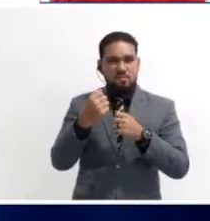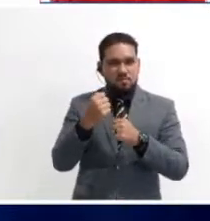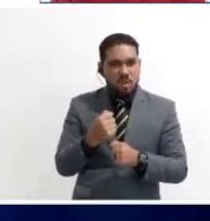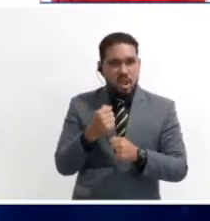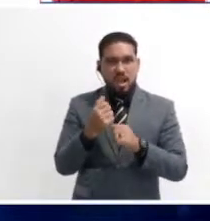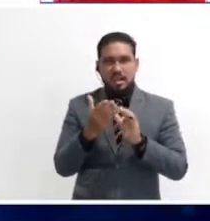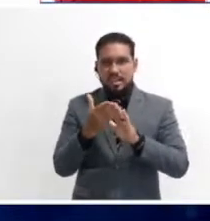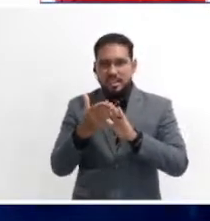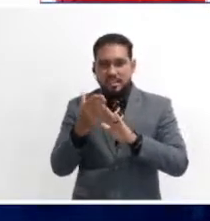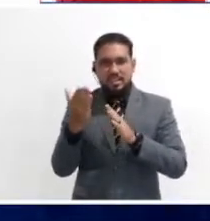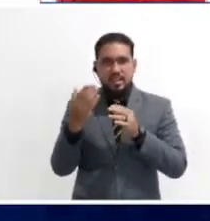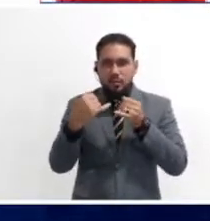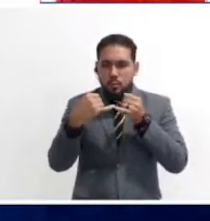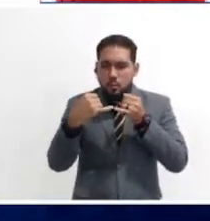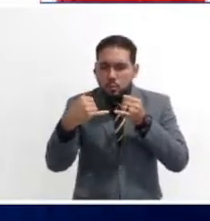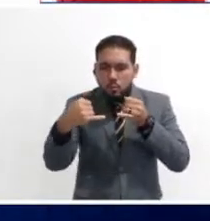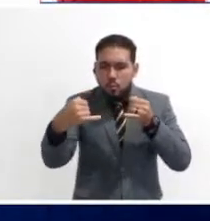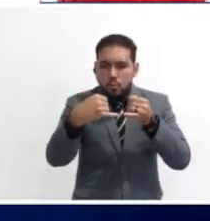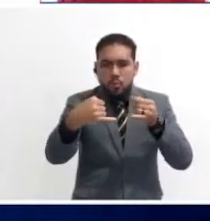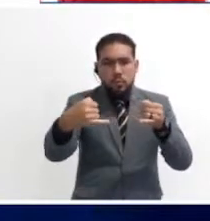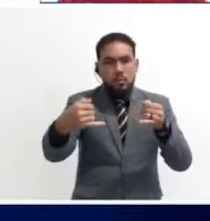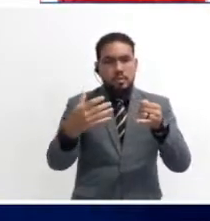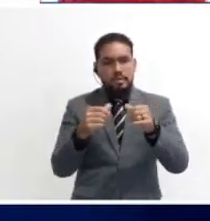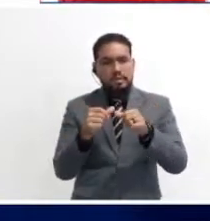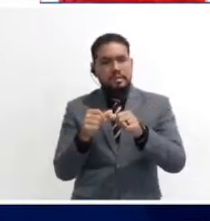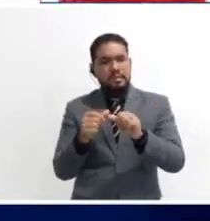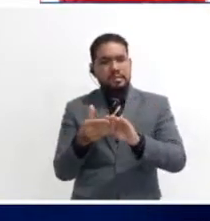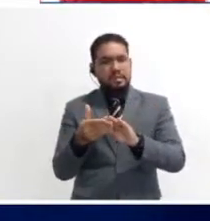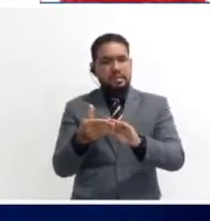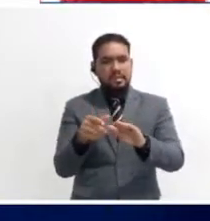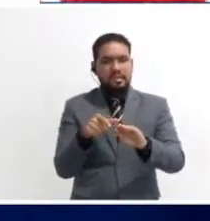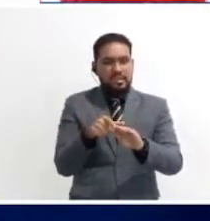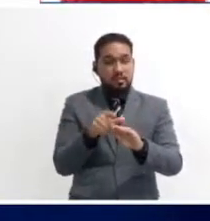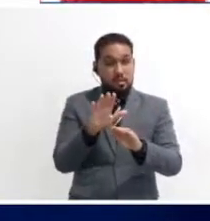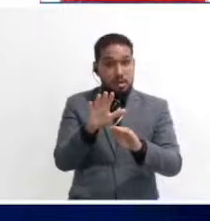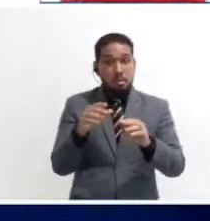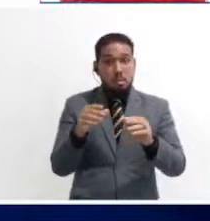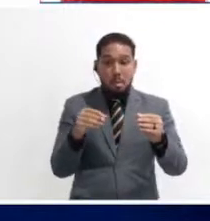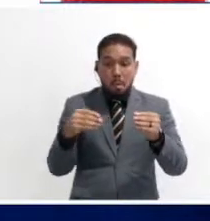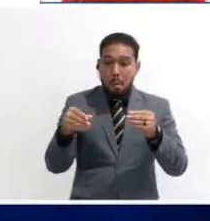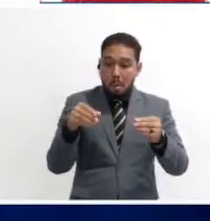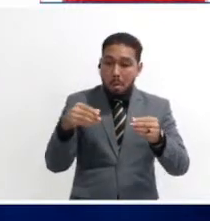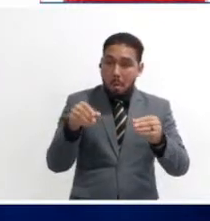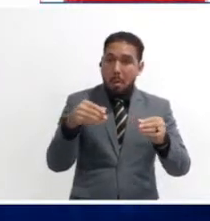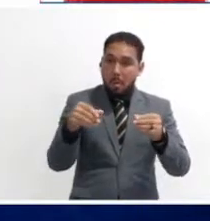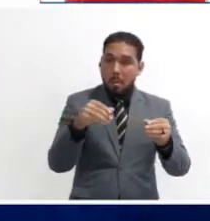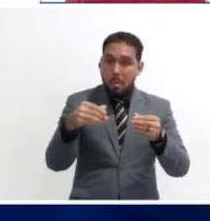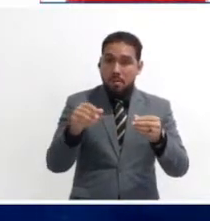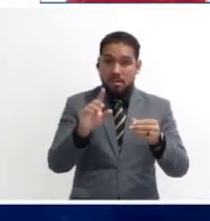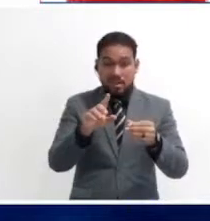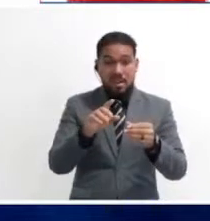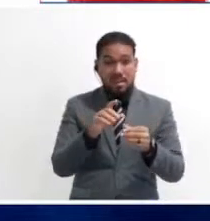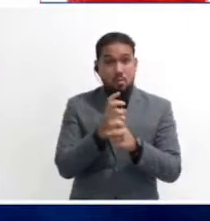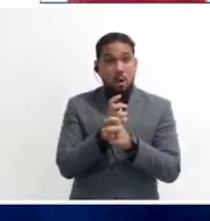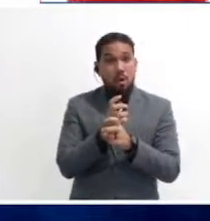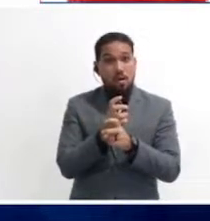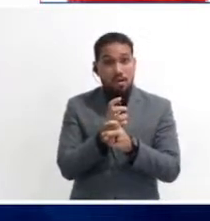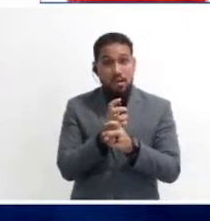more flexible, and it becomes more difficult in the packaging and assembly operations.